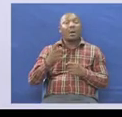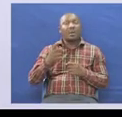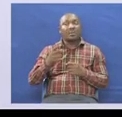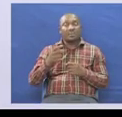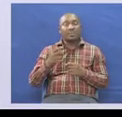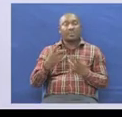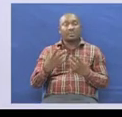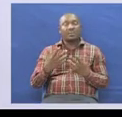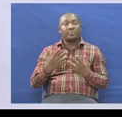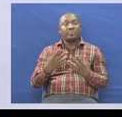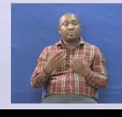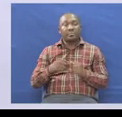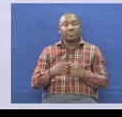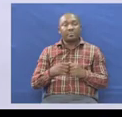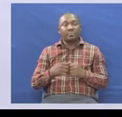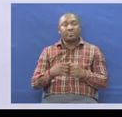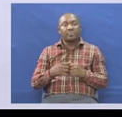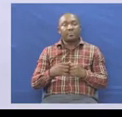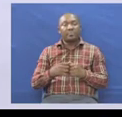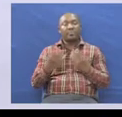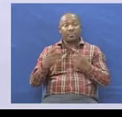it is long but not thin like this one.